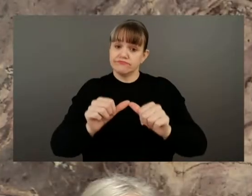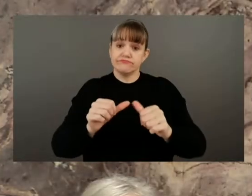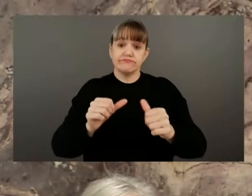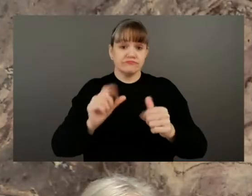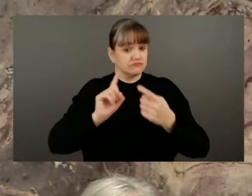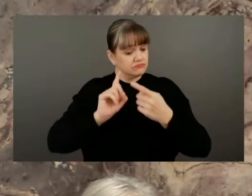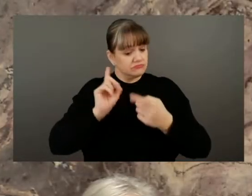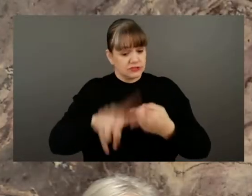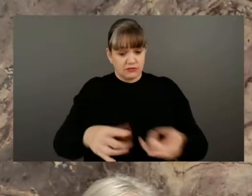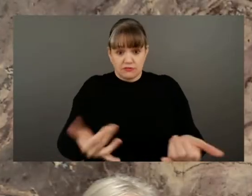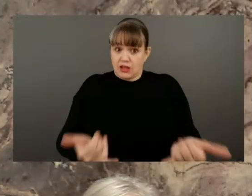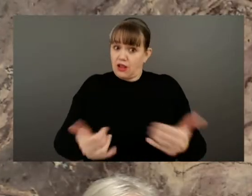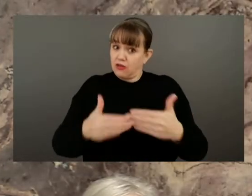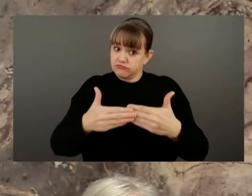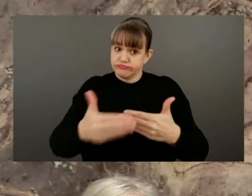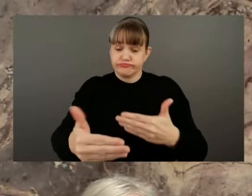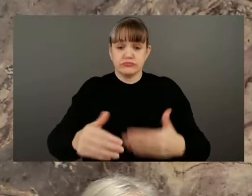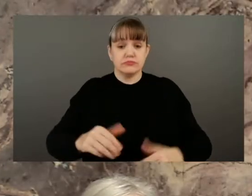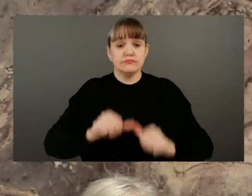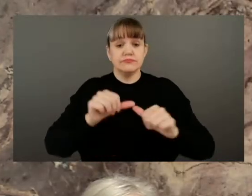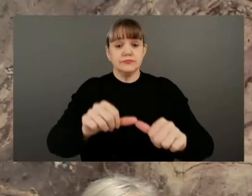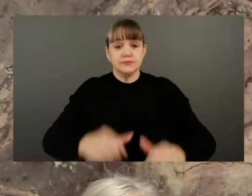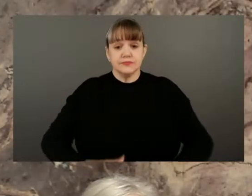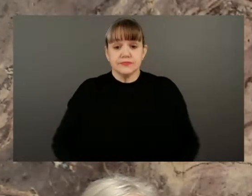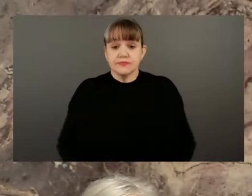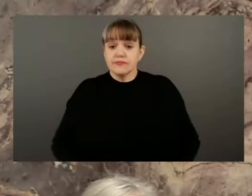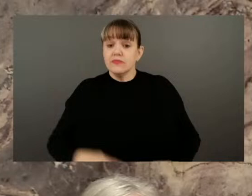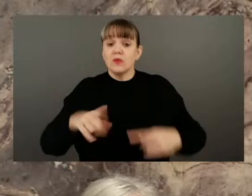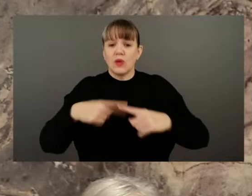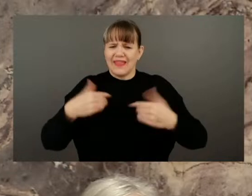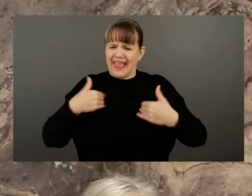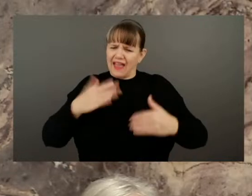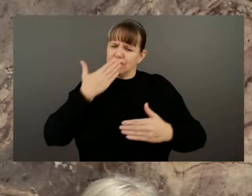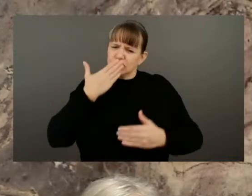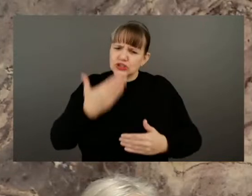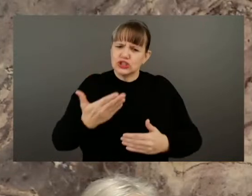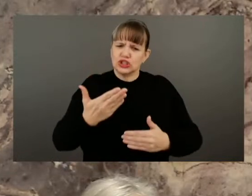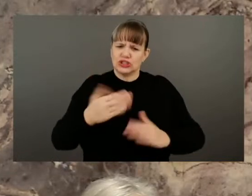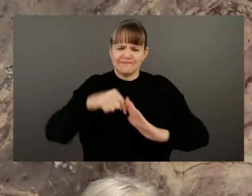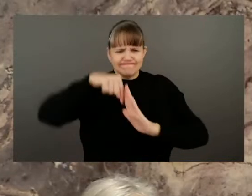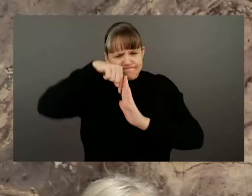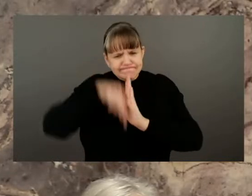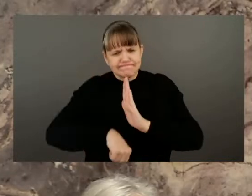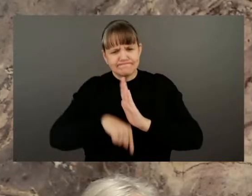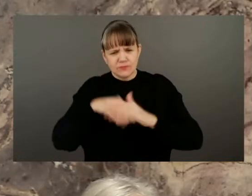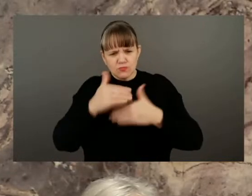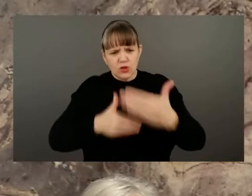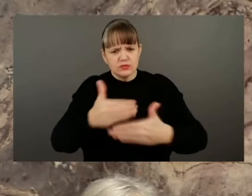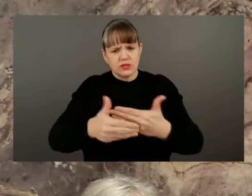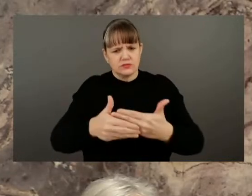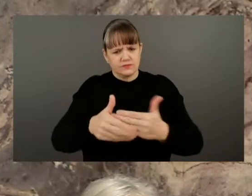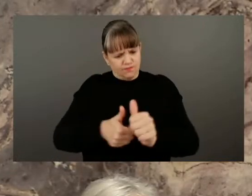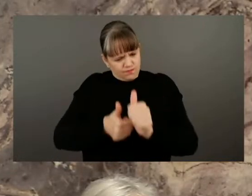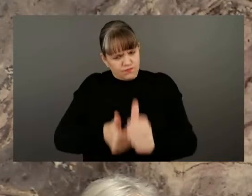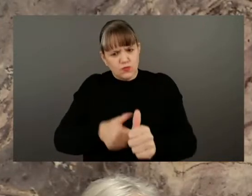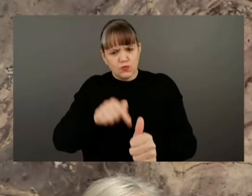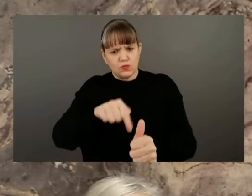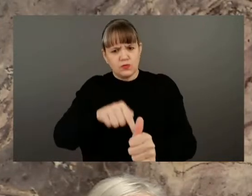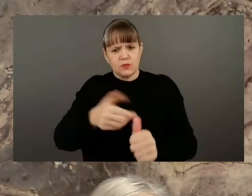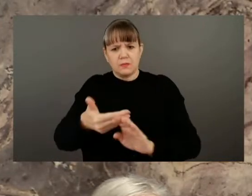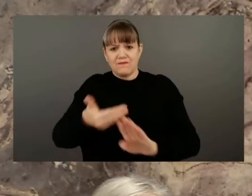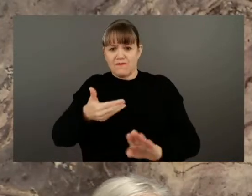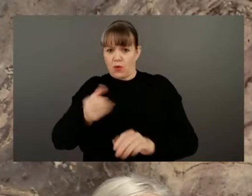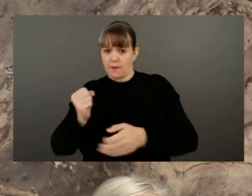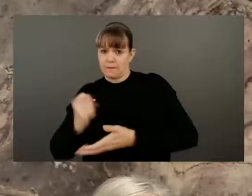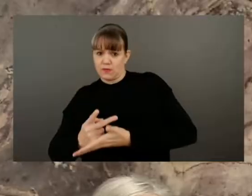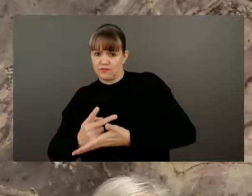have extensive process in our province for approvals of projects that involve significant studies and work,